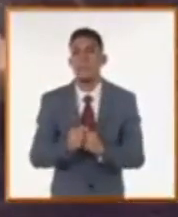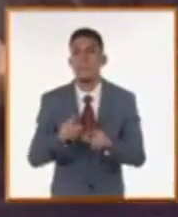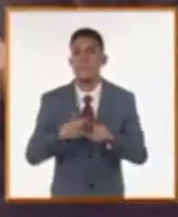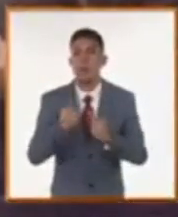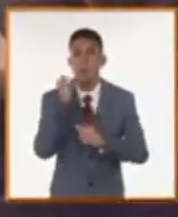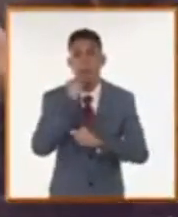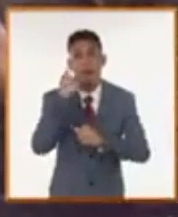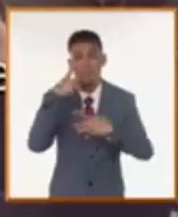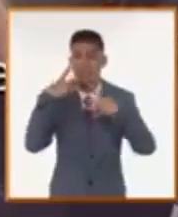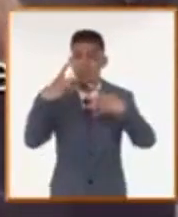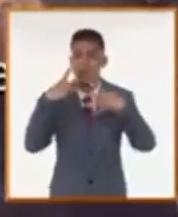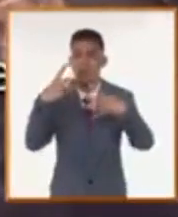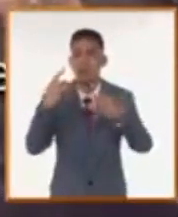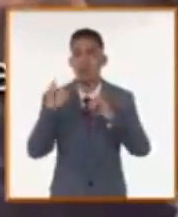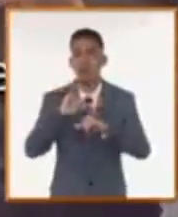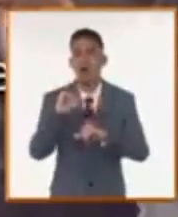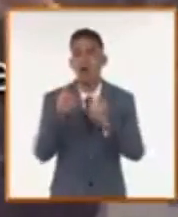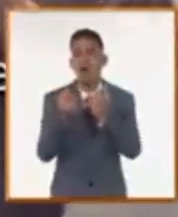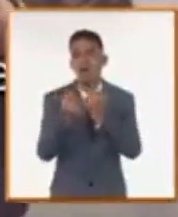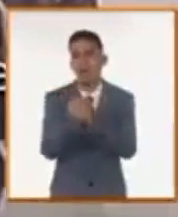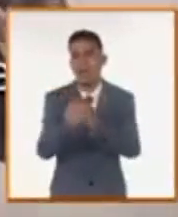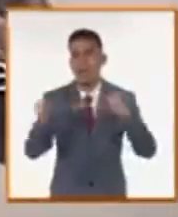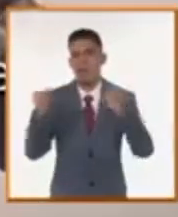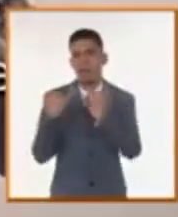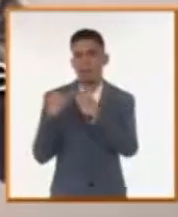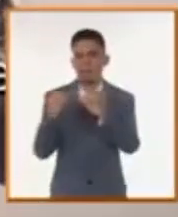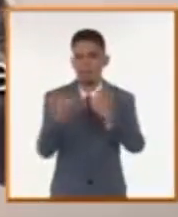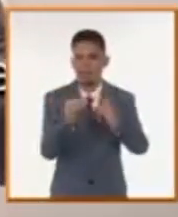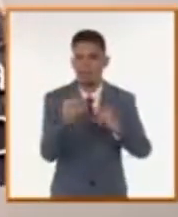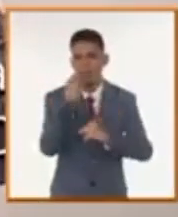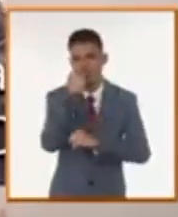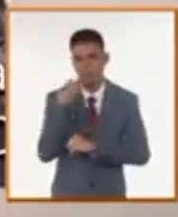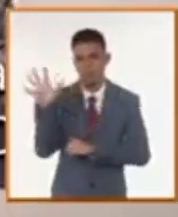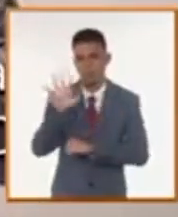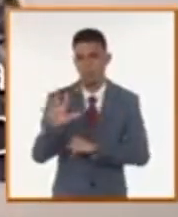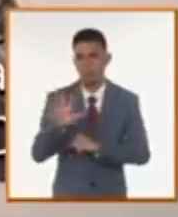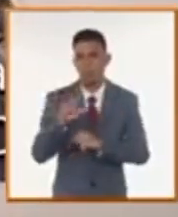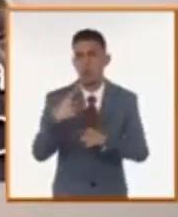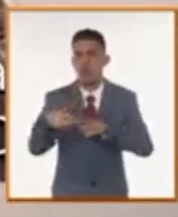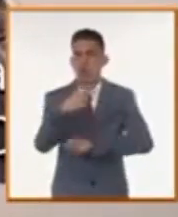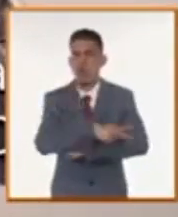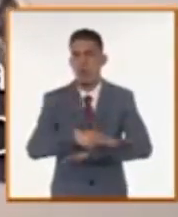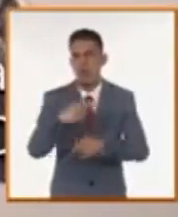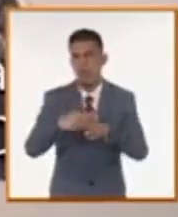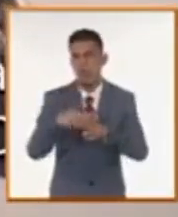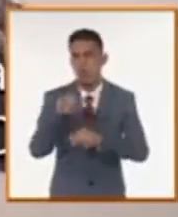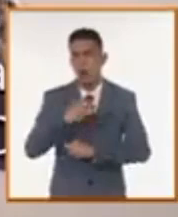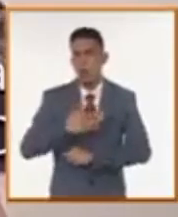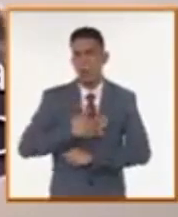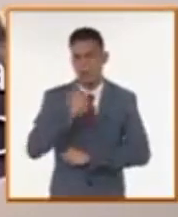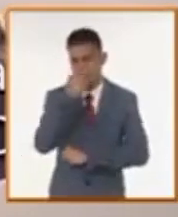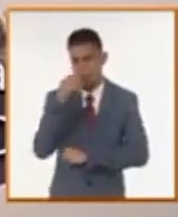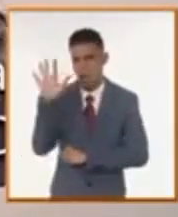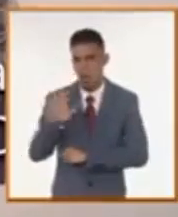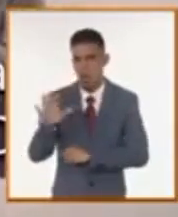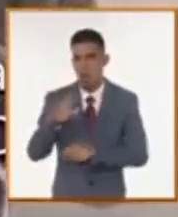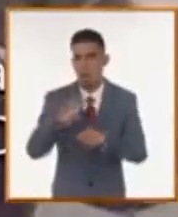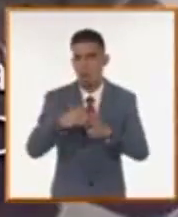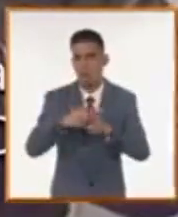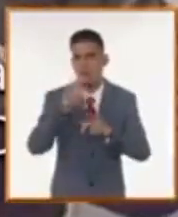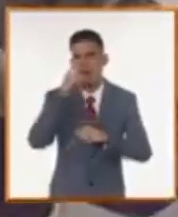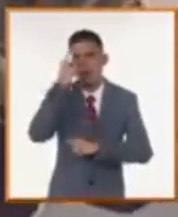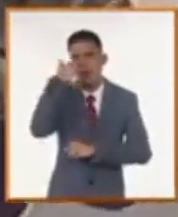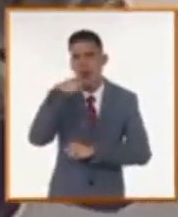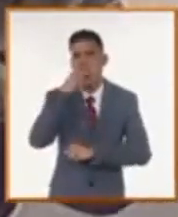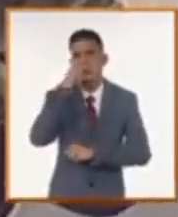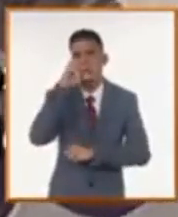and if the independence of Namibia yo is attained, creo que puede irse acercando la hora. I think that en then que the time Sudáfrica will get closer when